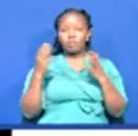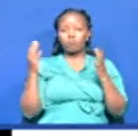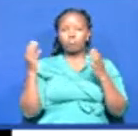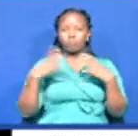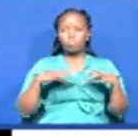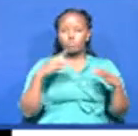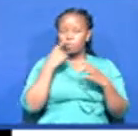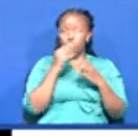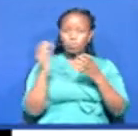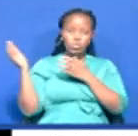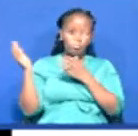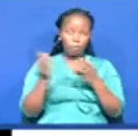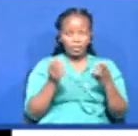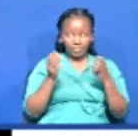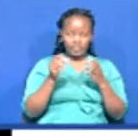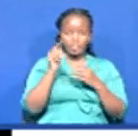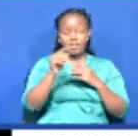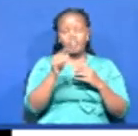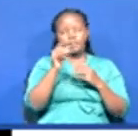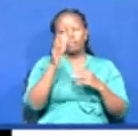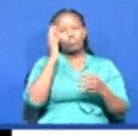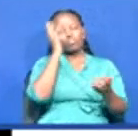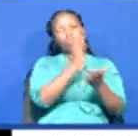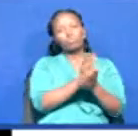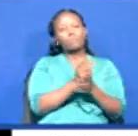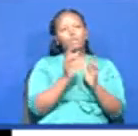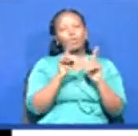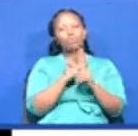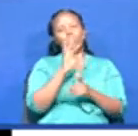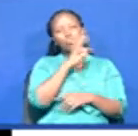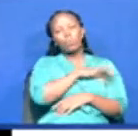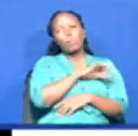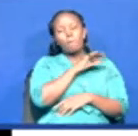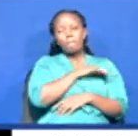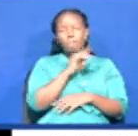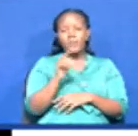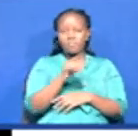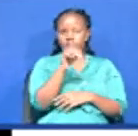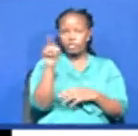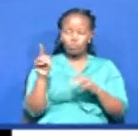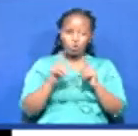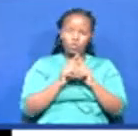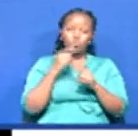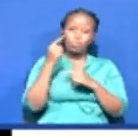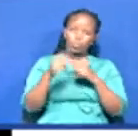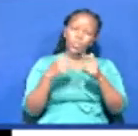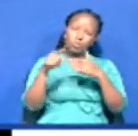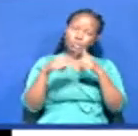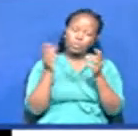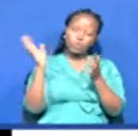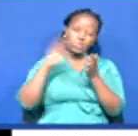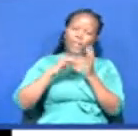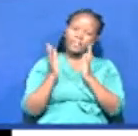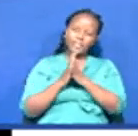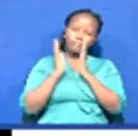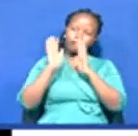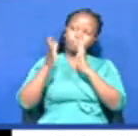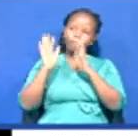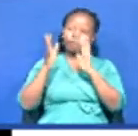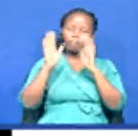will definitely, definitely also benefit you, and will continue to engage. Let's give a hand for